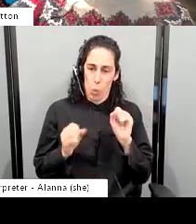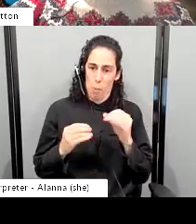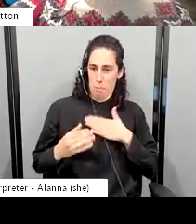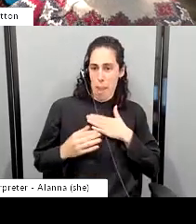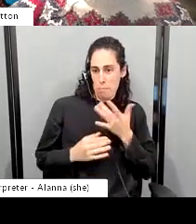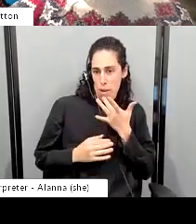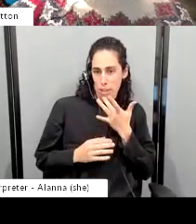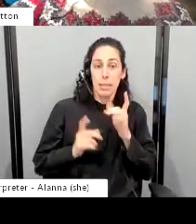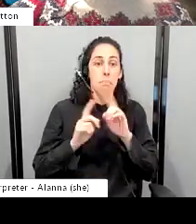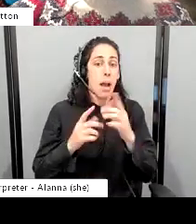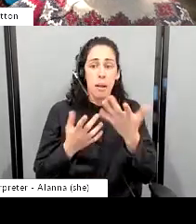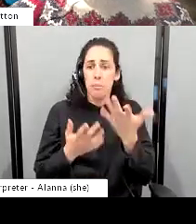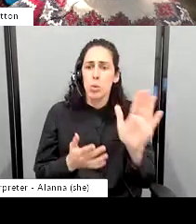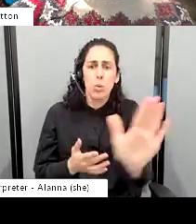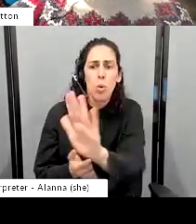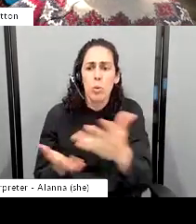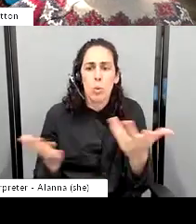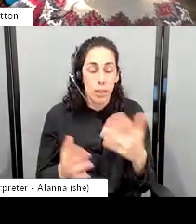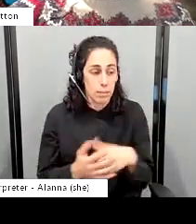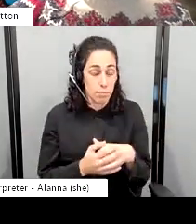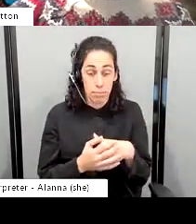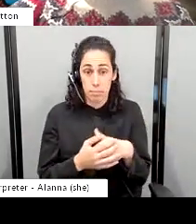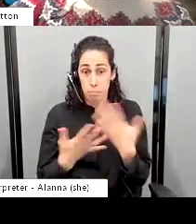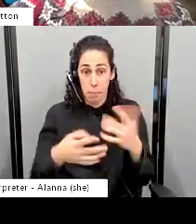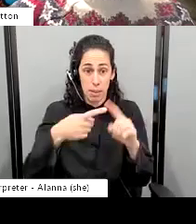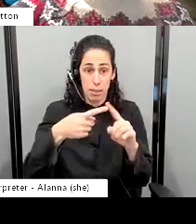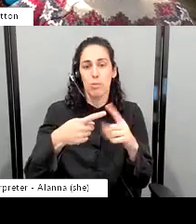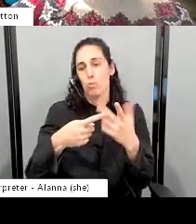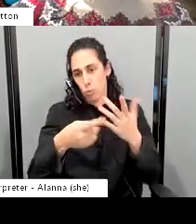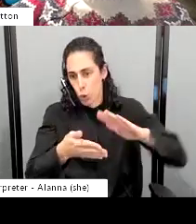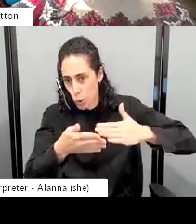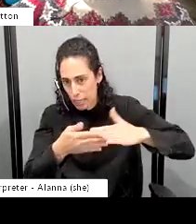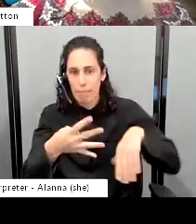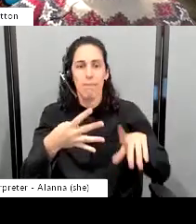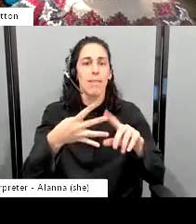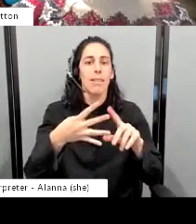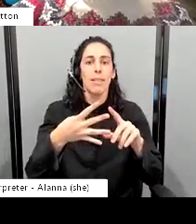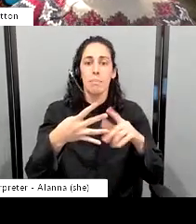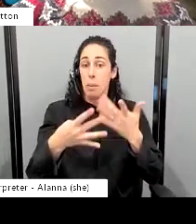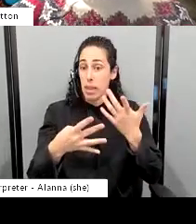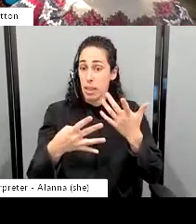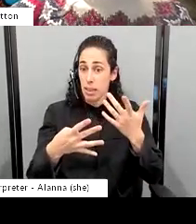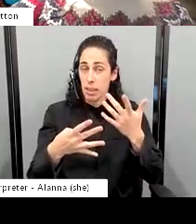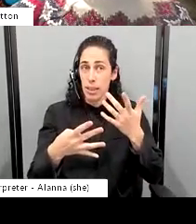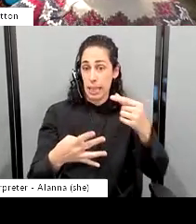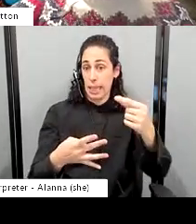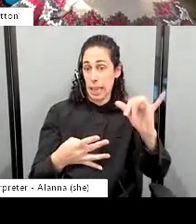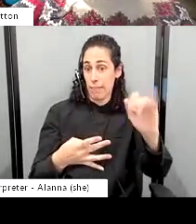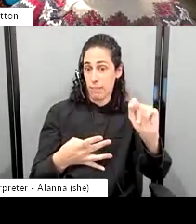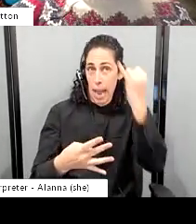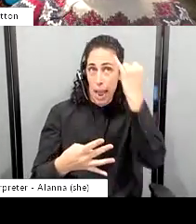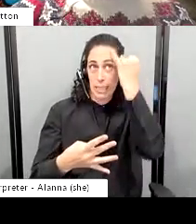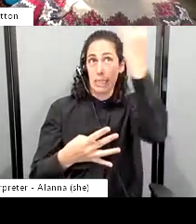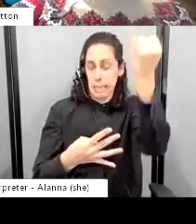also recommending a holiday gift for a loved one, explaining a complicated concept in simple terms, which is a really interesting one. I mean, they've